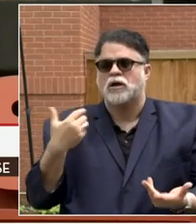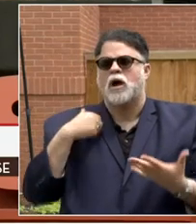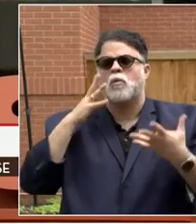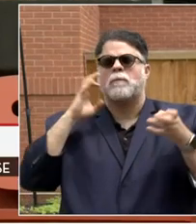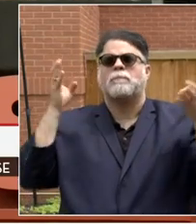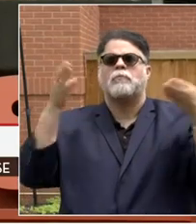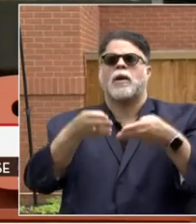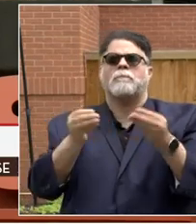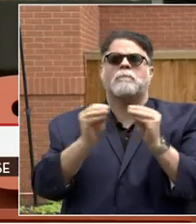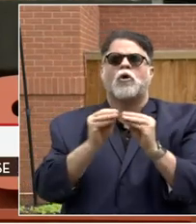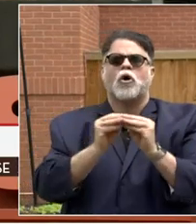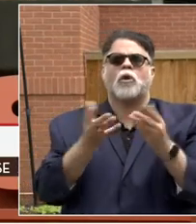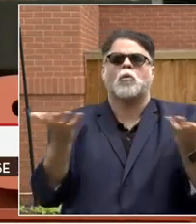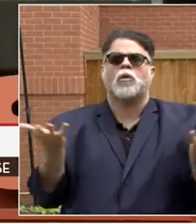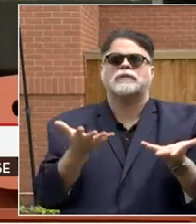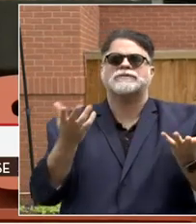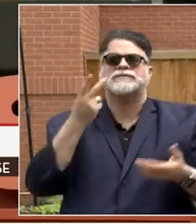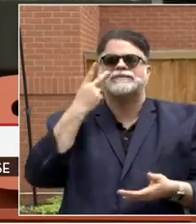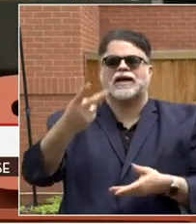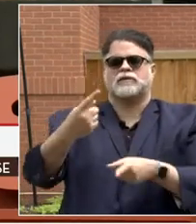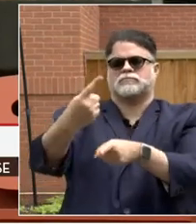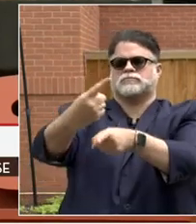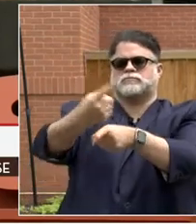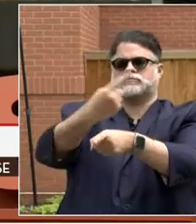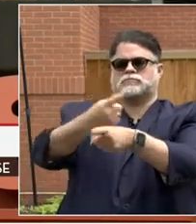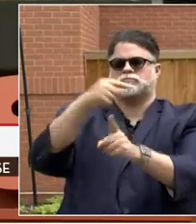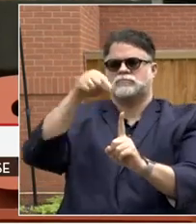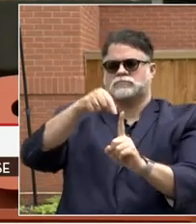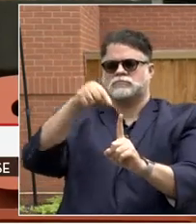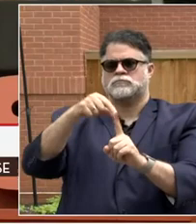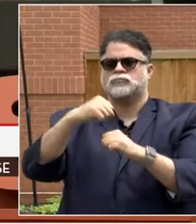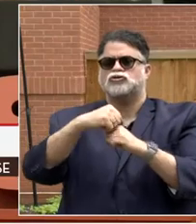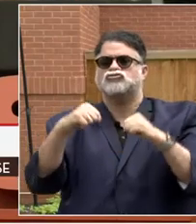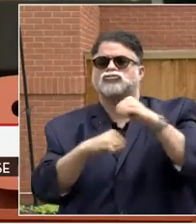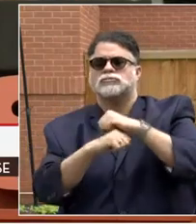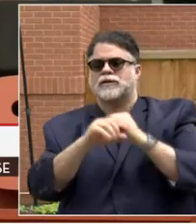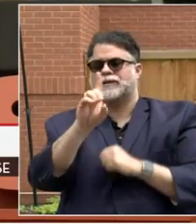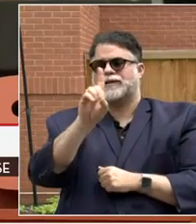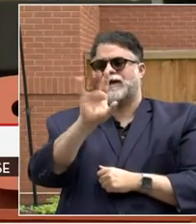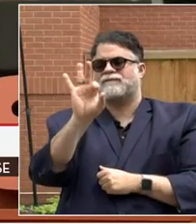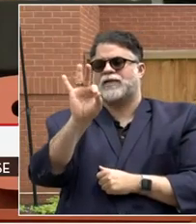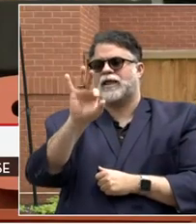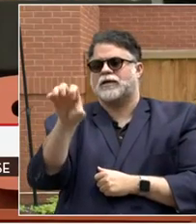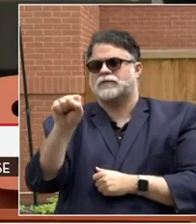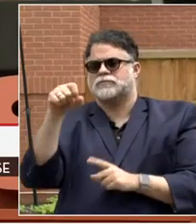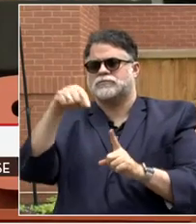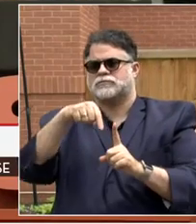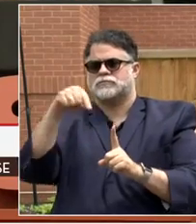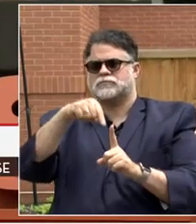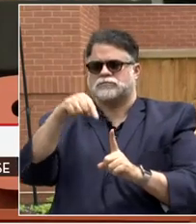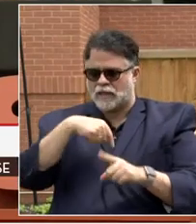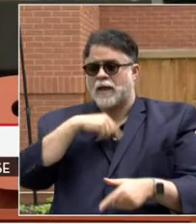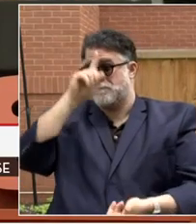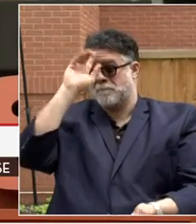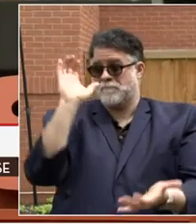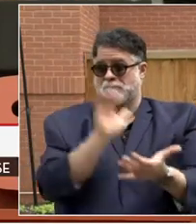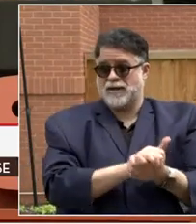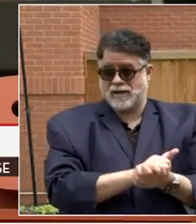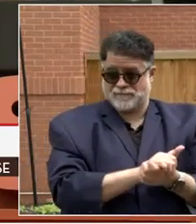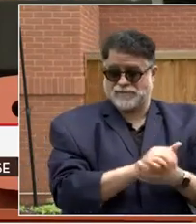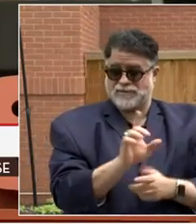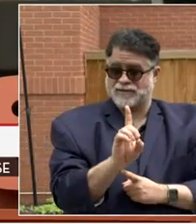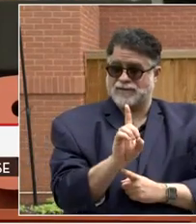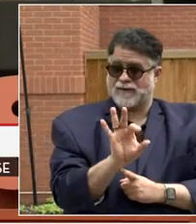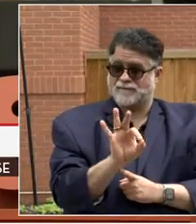to see what the appropriate structure is for DFS, because I firmly believe that the problem